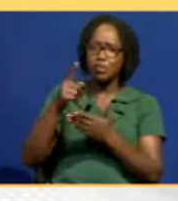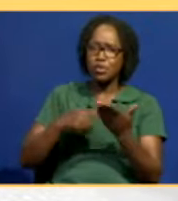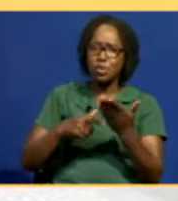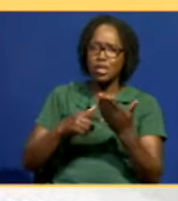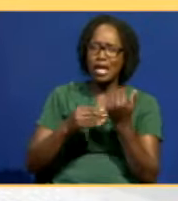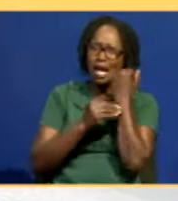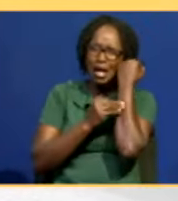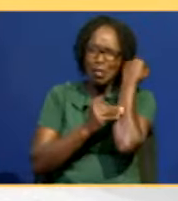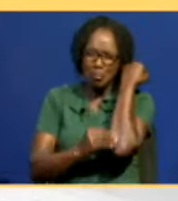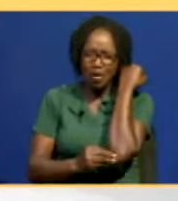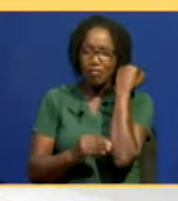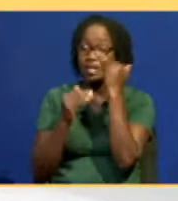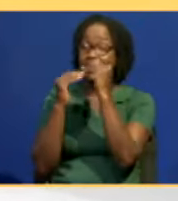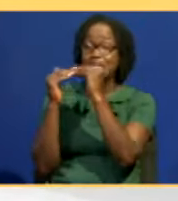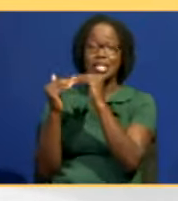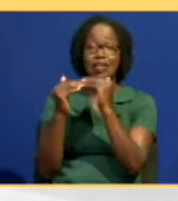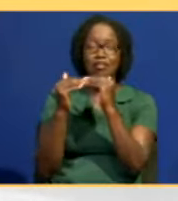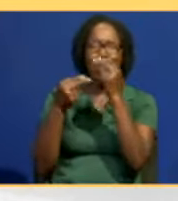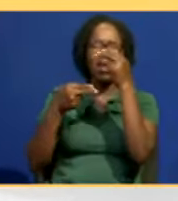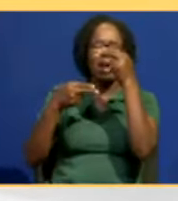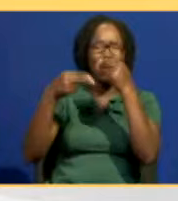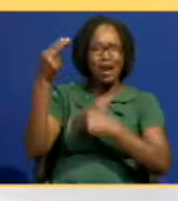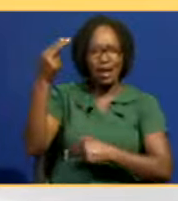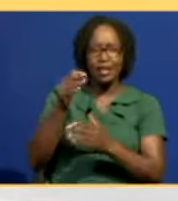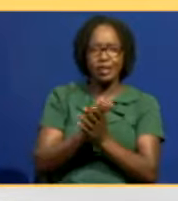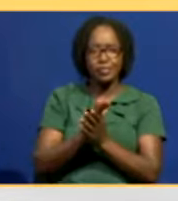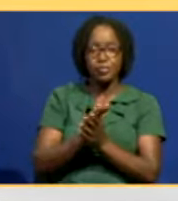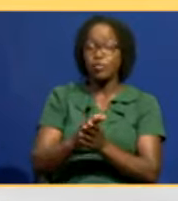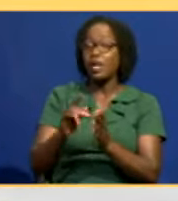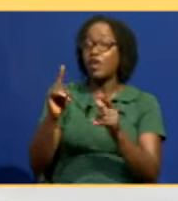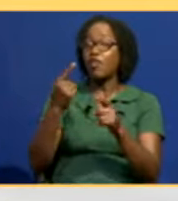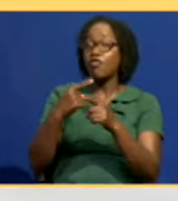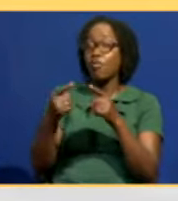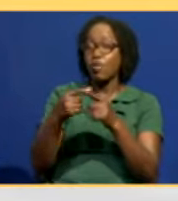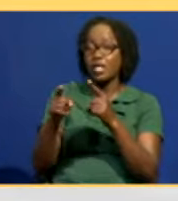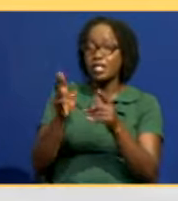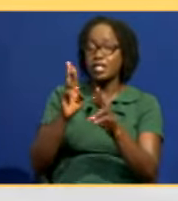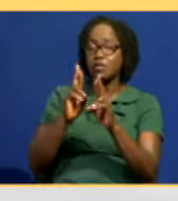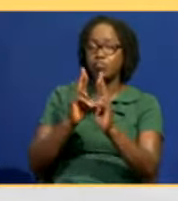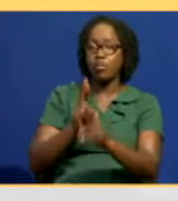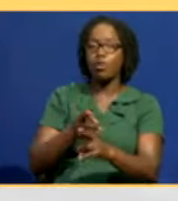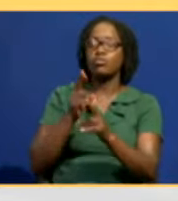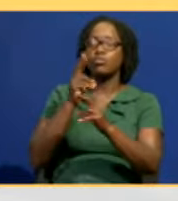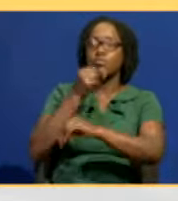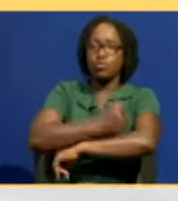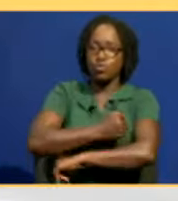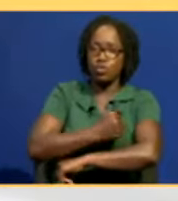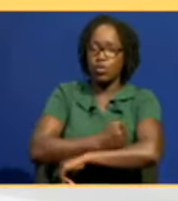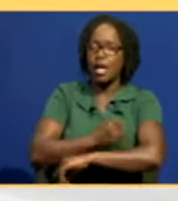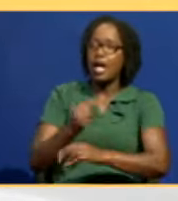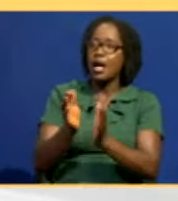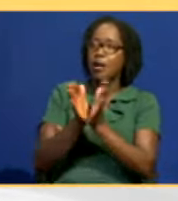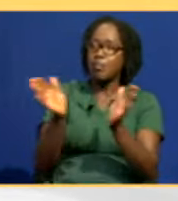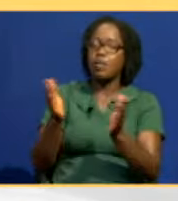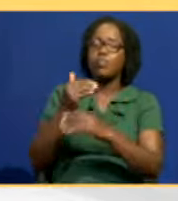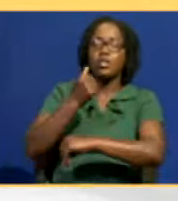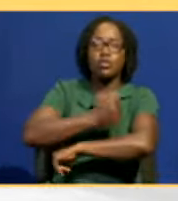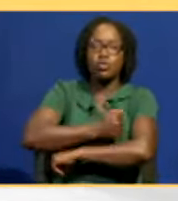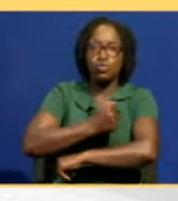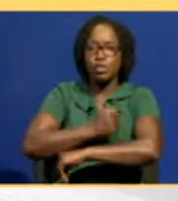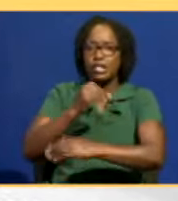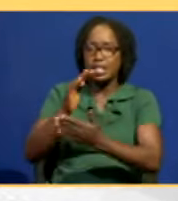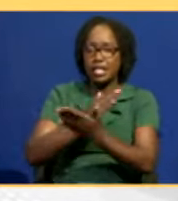high. As the Form 1's report to school, of course, the public school